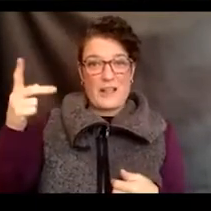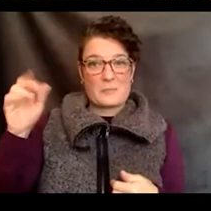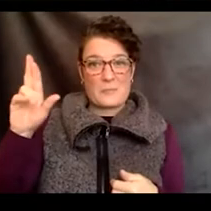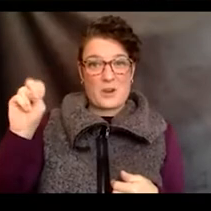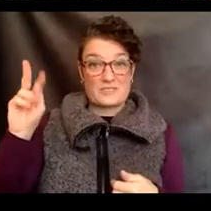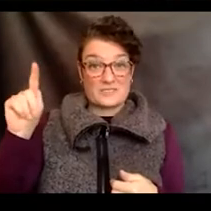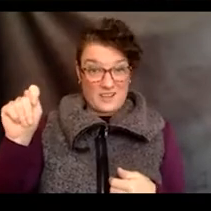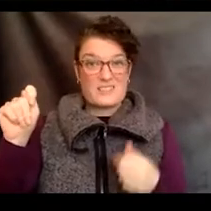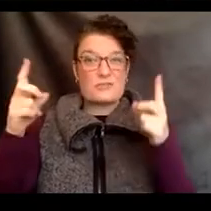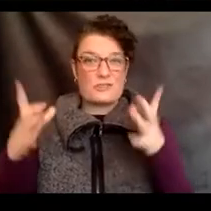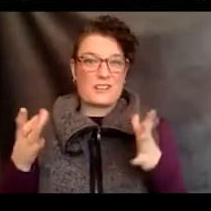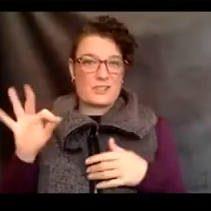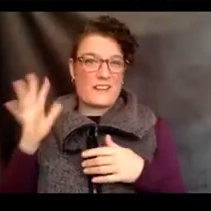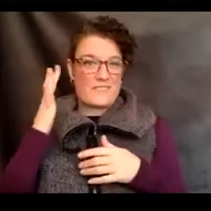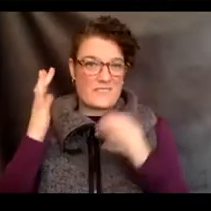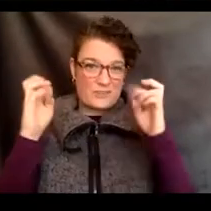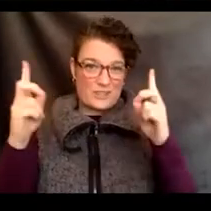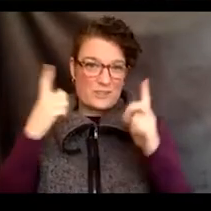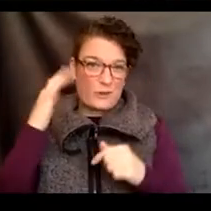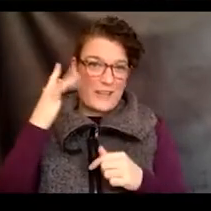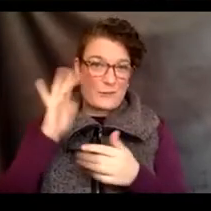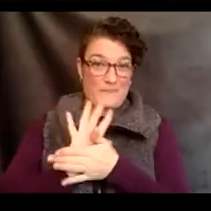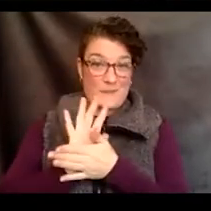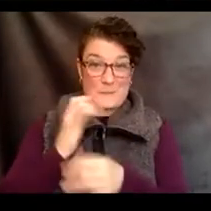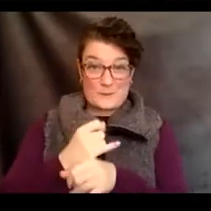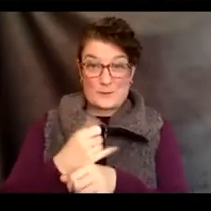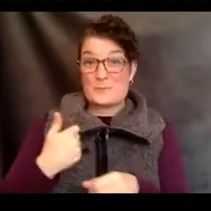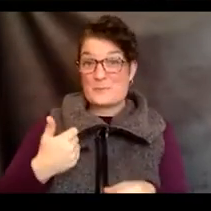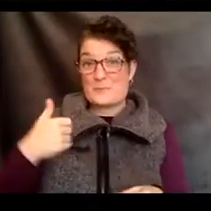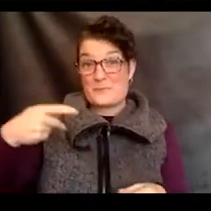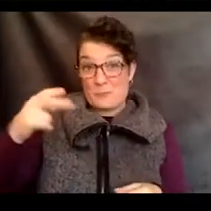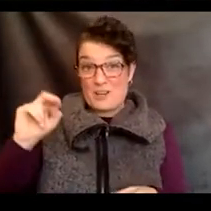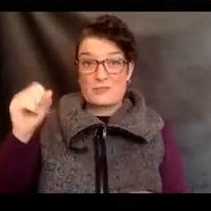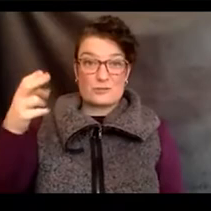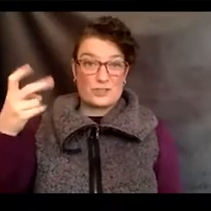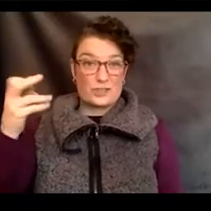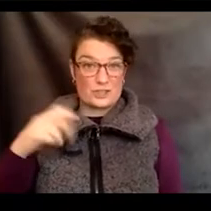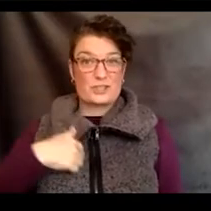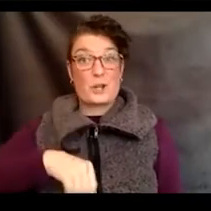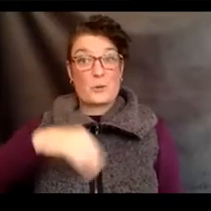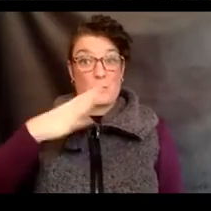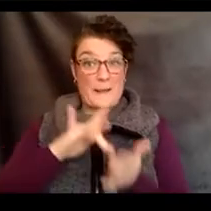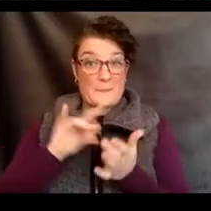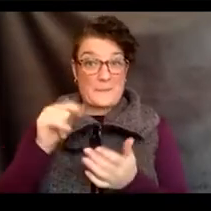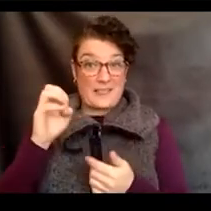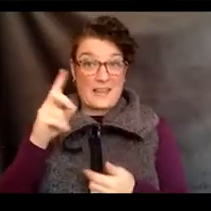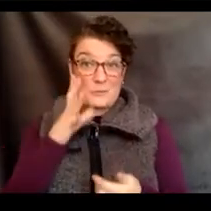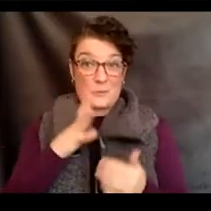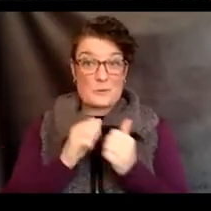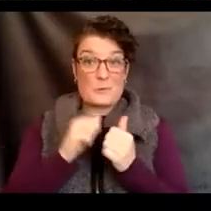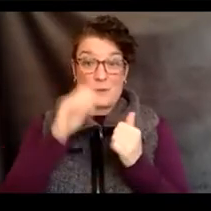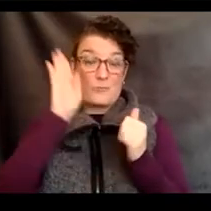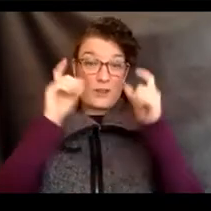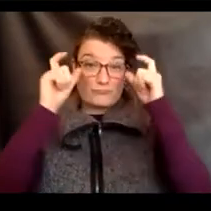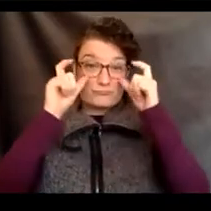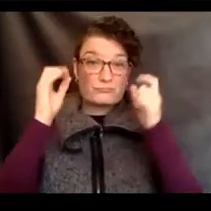Institute. My pronouns are she and her. I am a white, middle-aged woman with round, dark-rimmed glasses and short, light brown